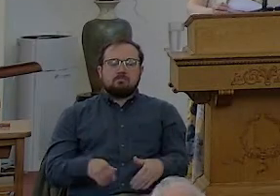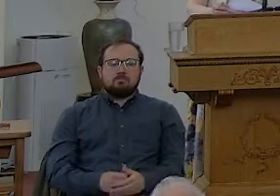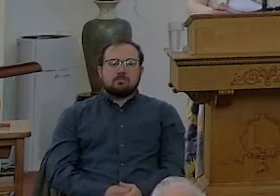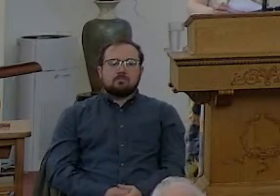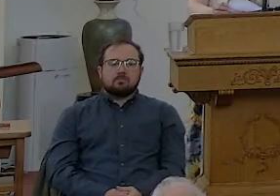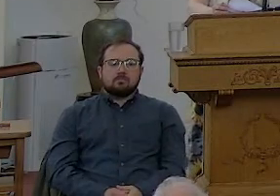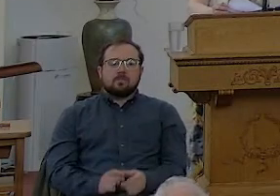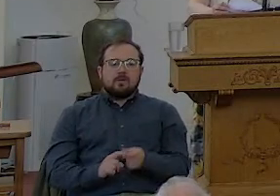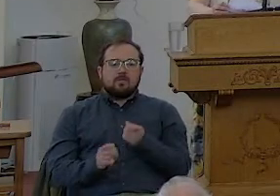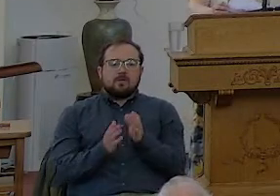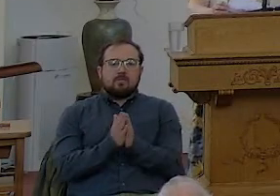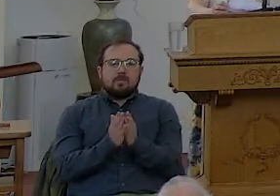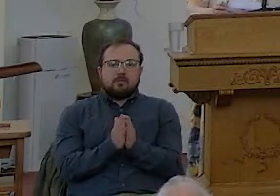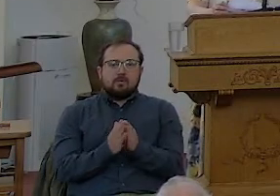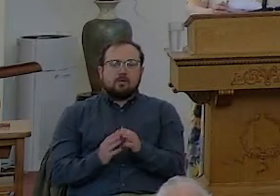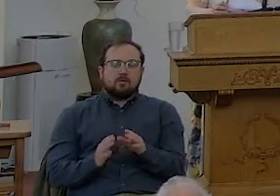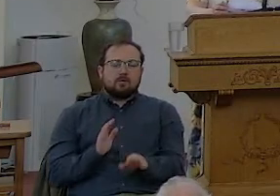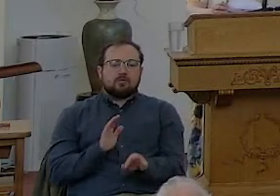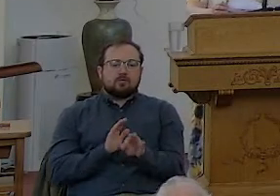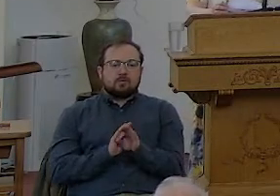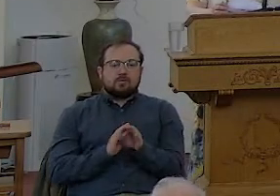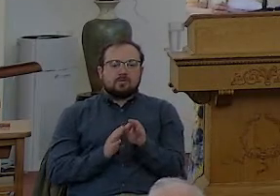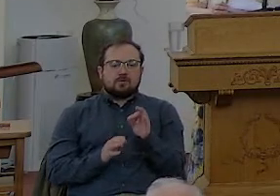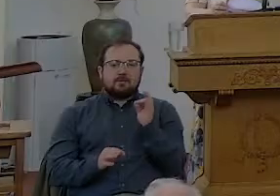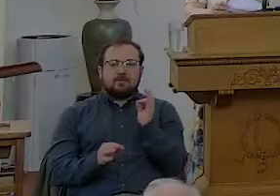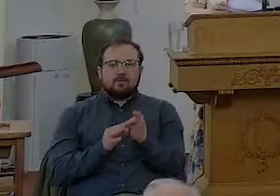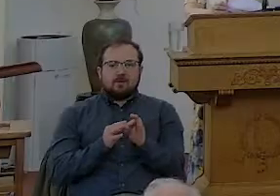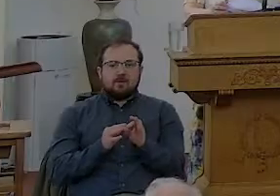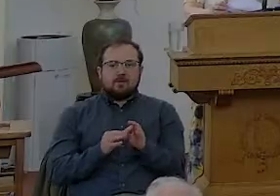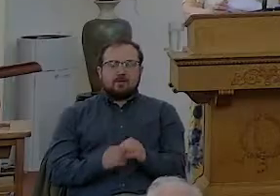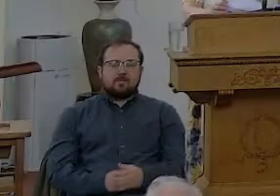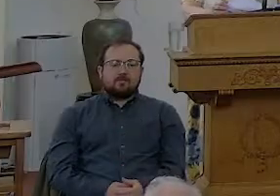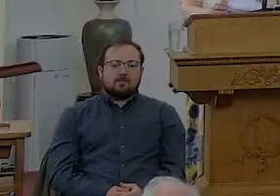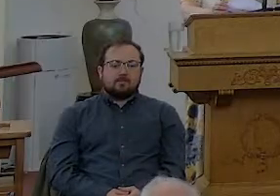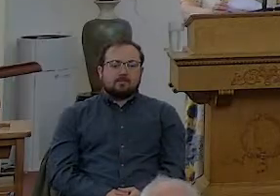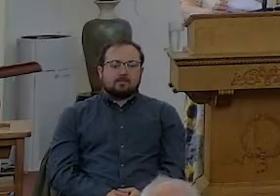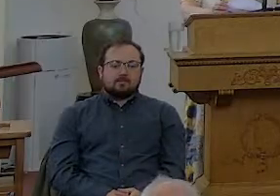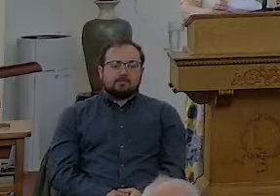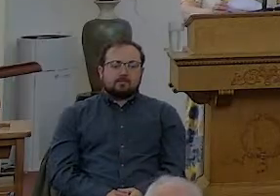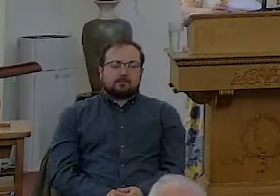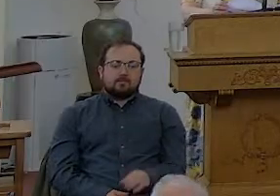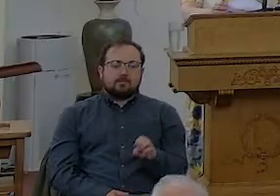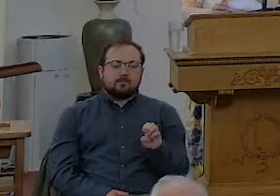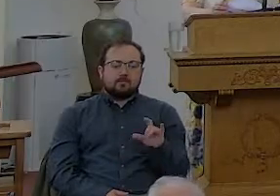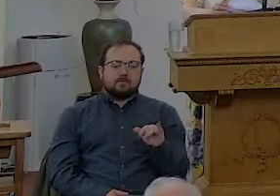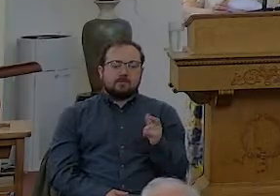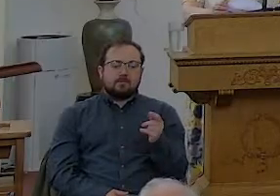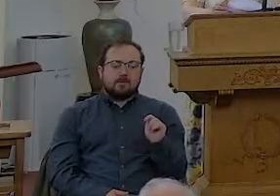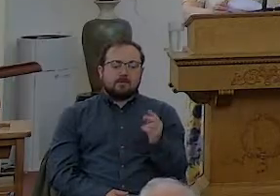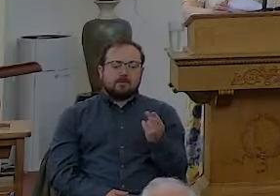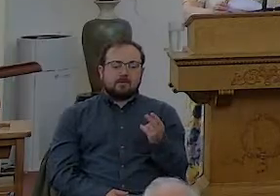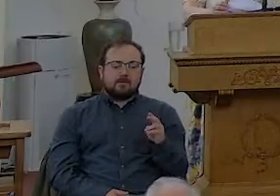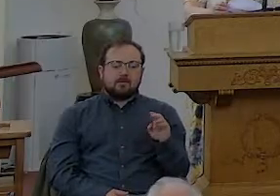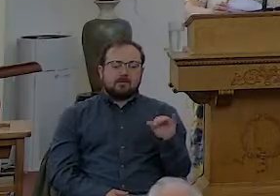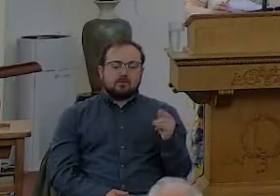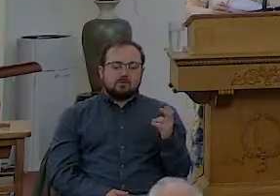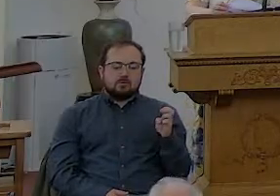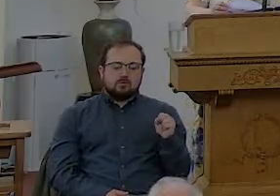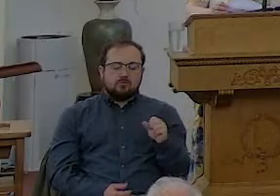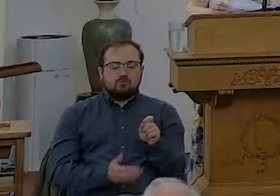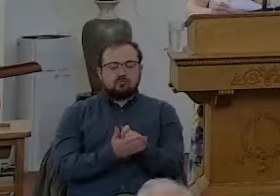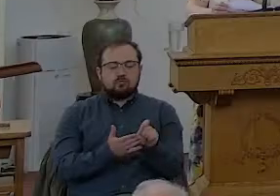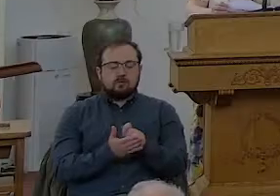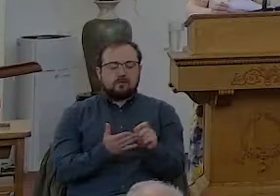From the book, A Chosen Faith, by John Burens and Forest Church, Elizabeth Jones, a UU layperson,